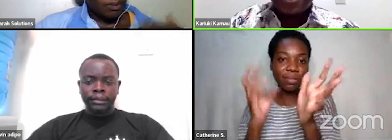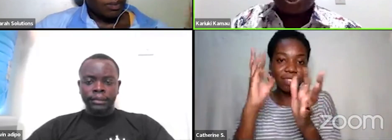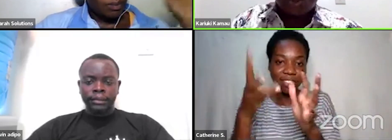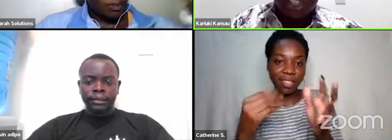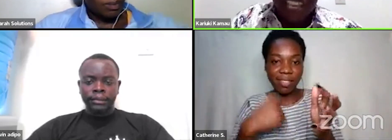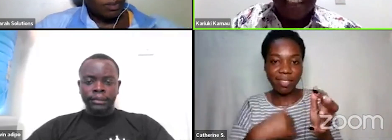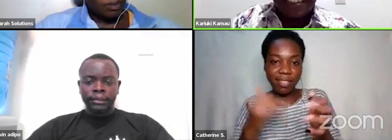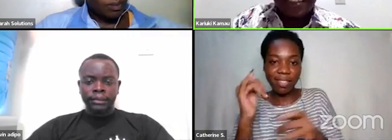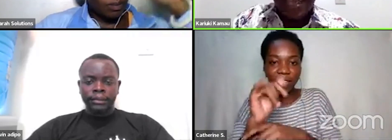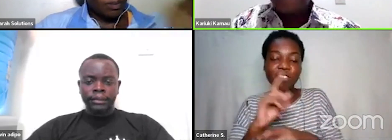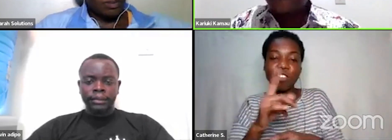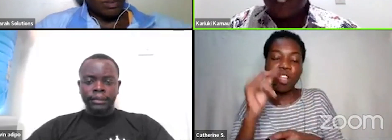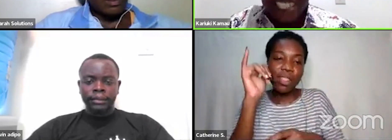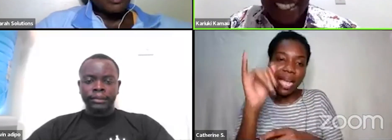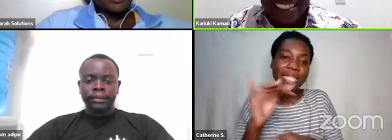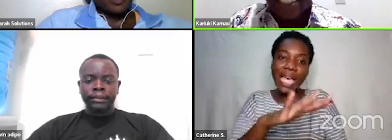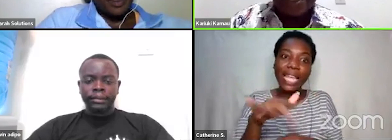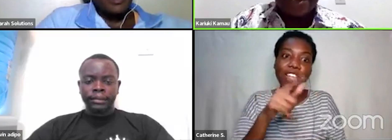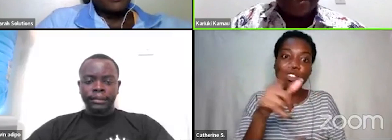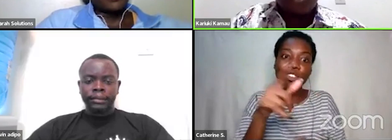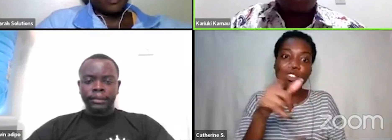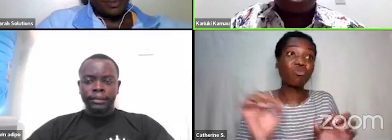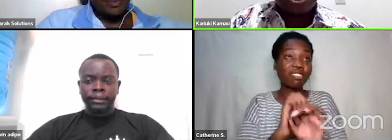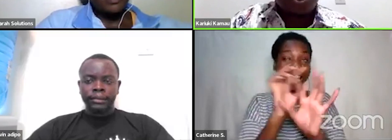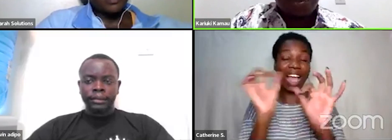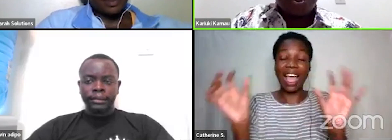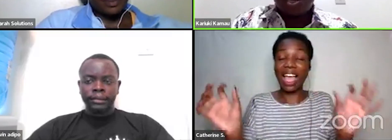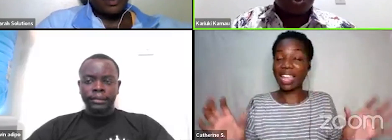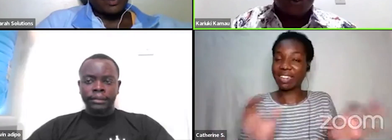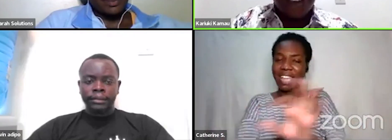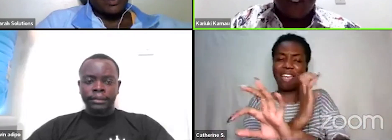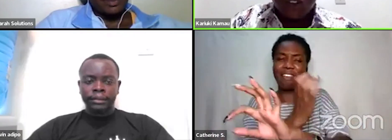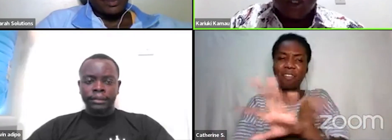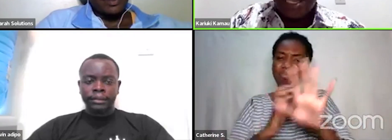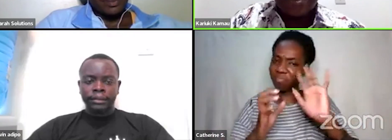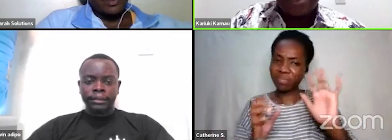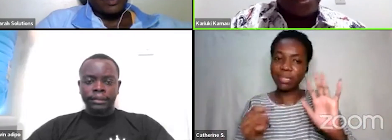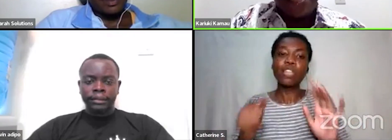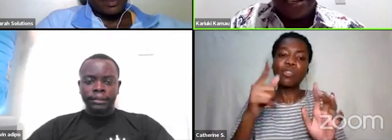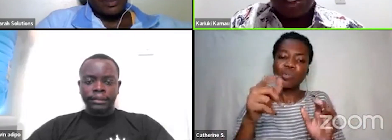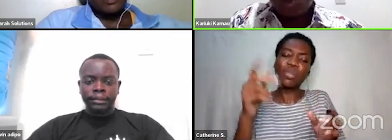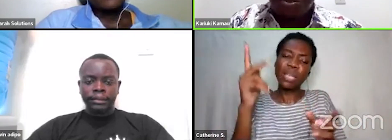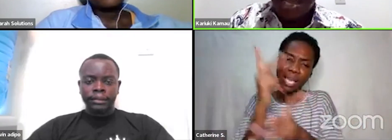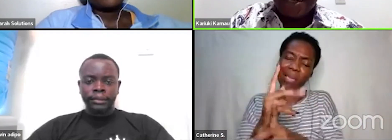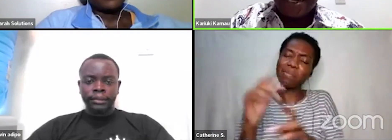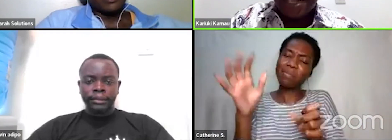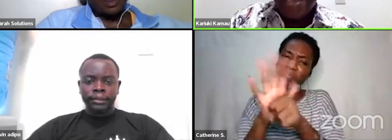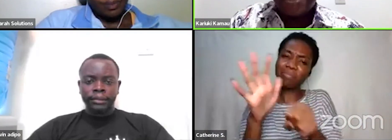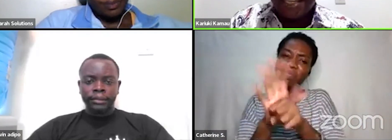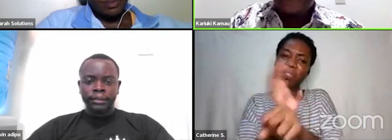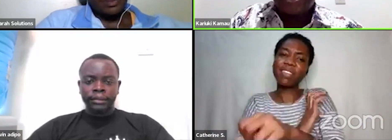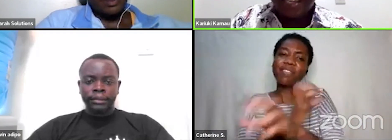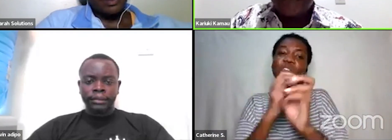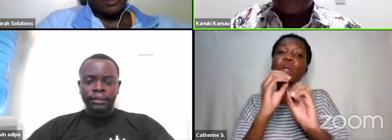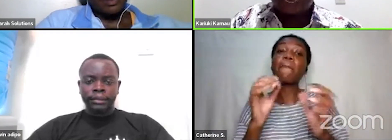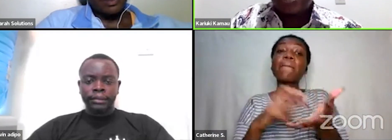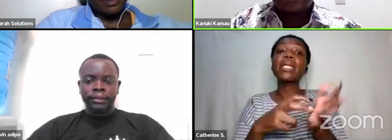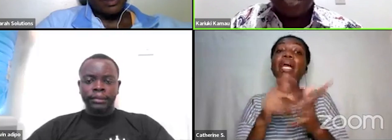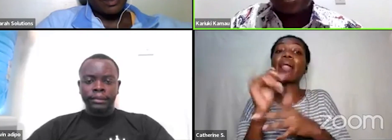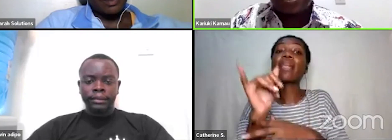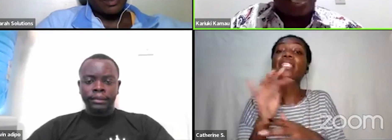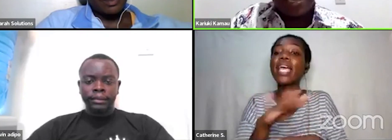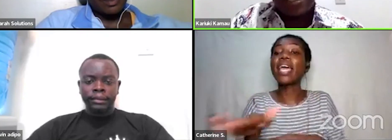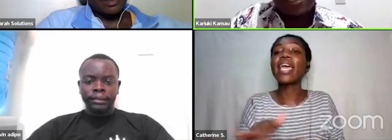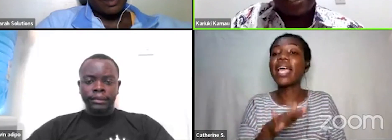area that you shine effortlessly? You don't need to put a lot of effort to shine. That could be an area. And if you